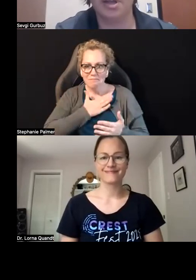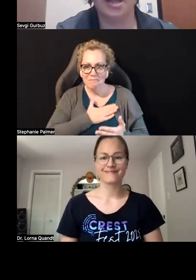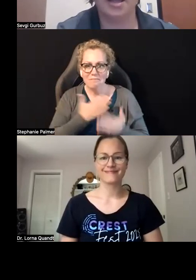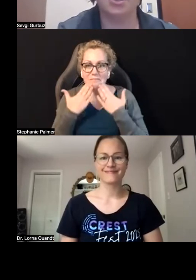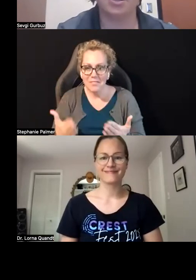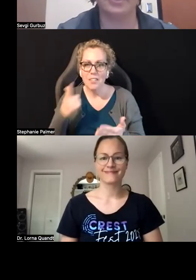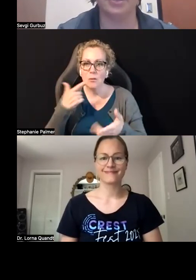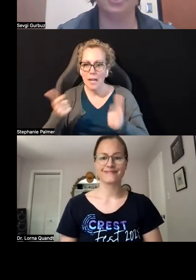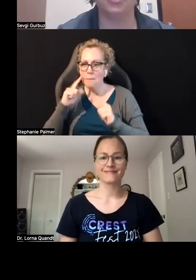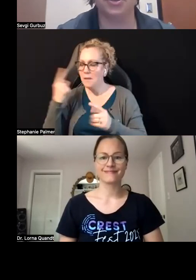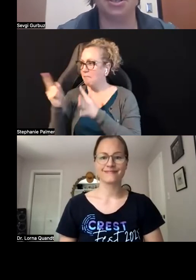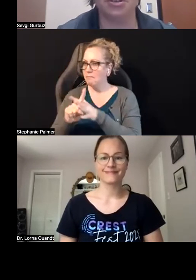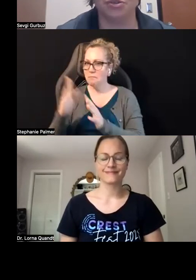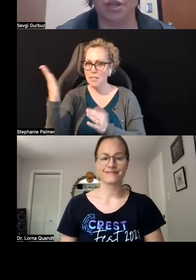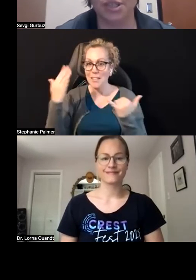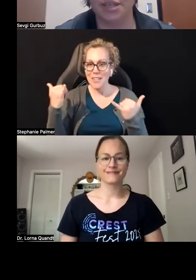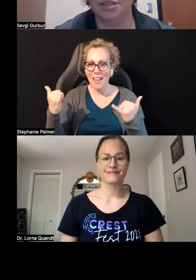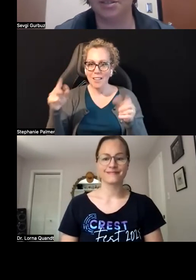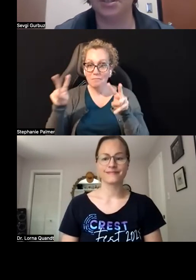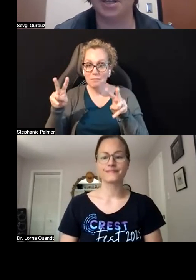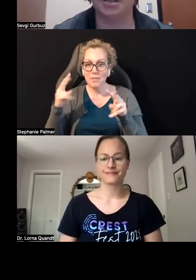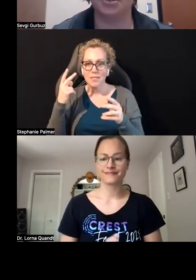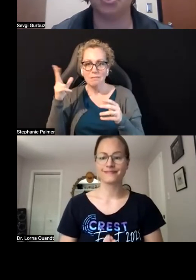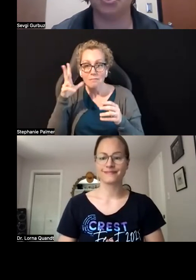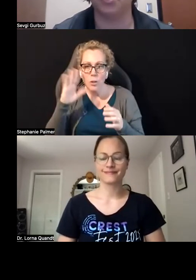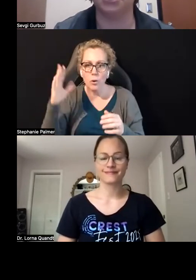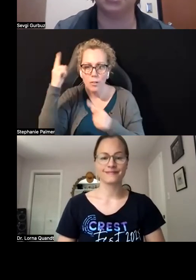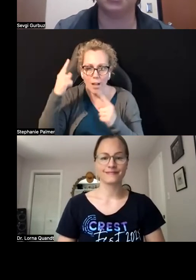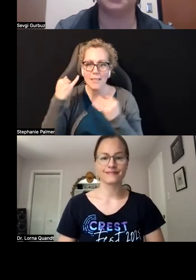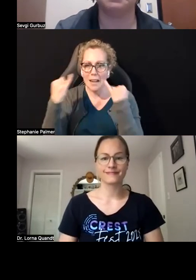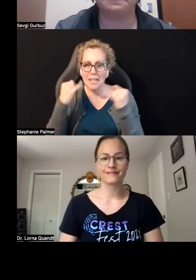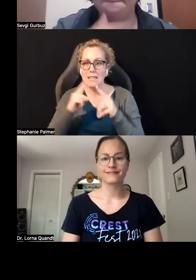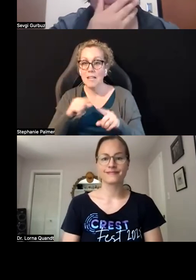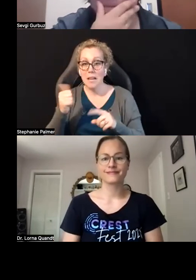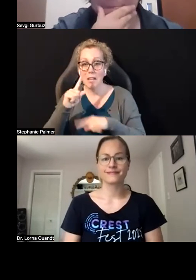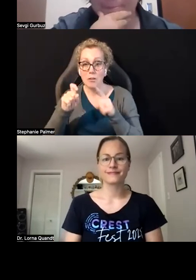talk. And I look forward to hearing your thoughts and ideas and answering your questions.